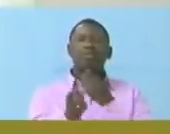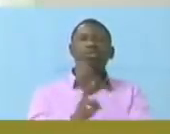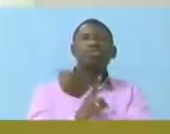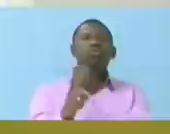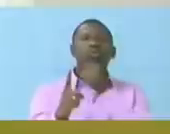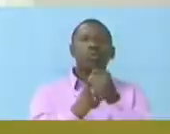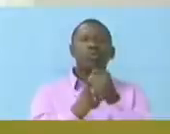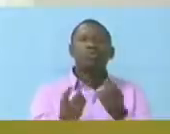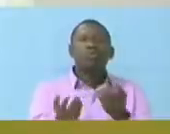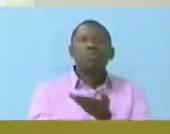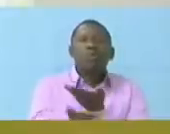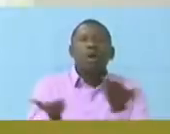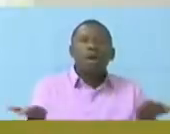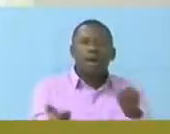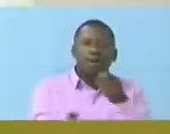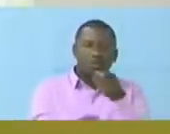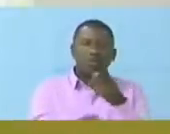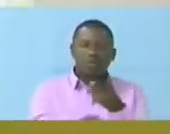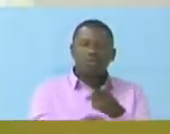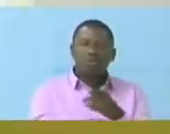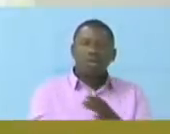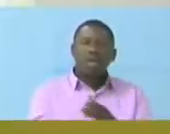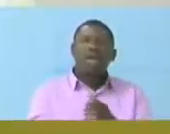where you offered